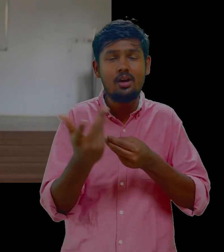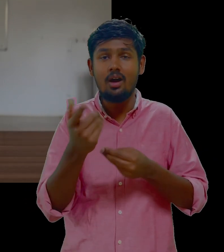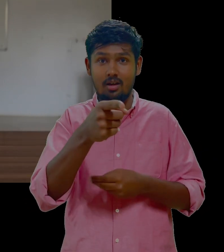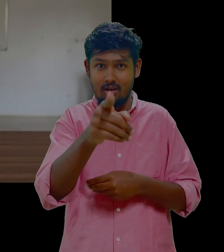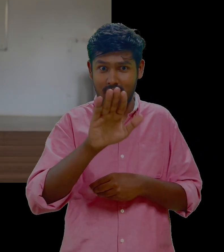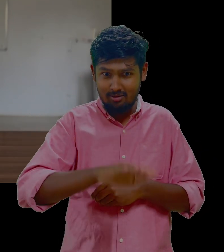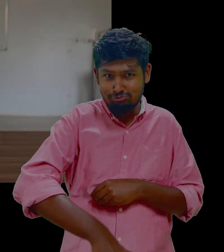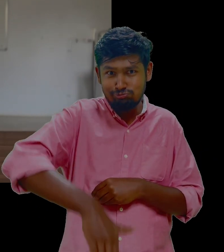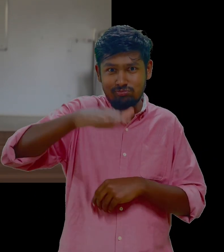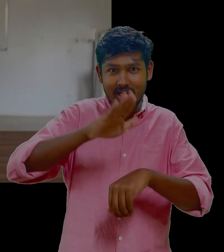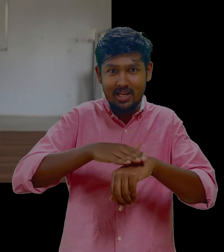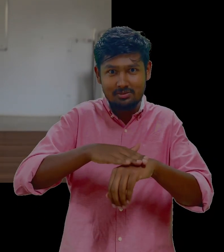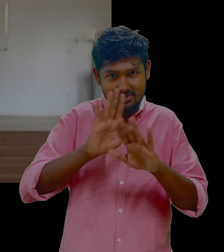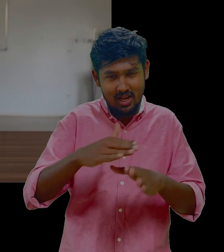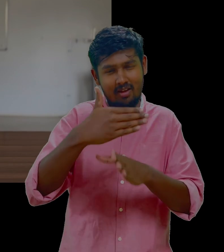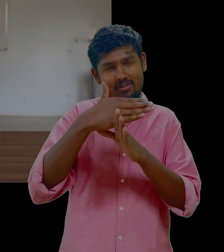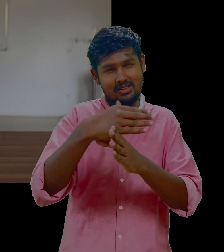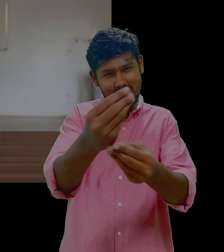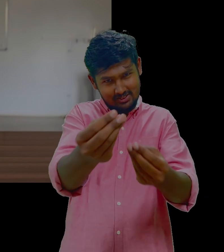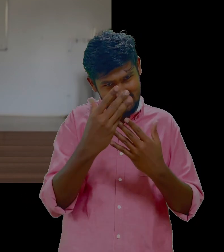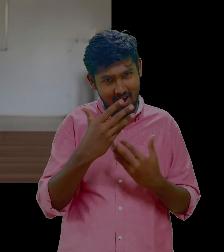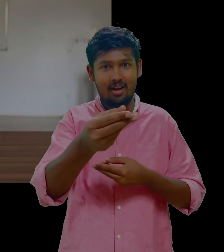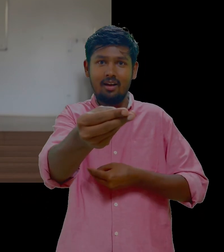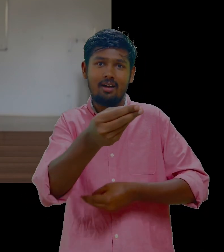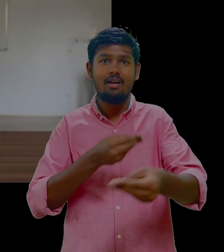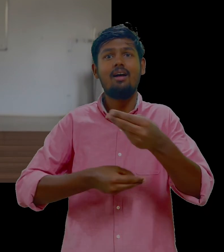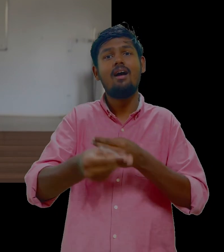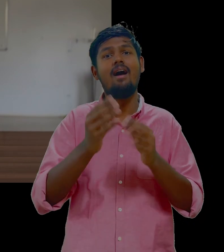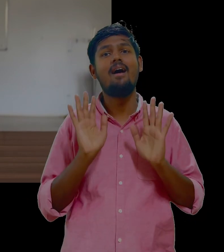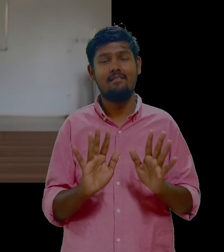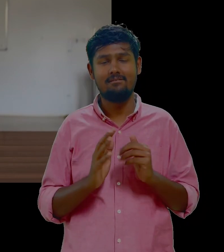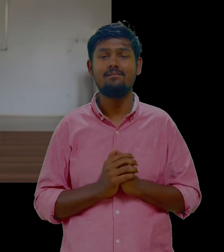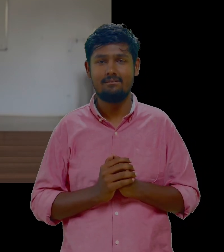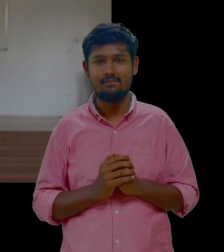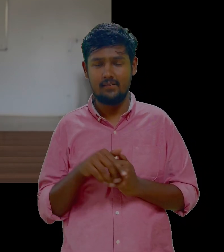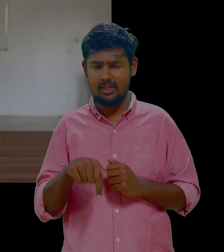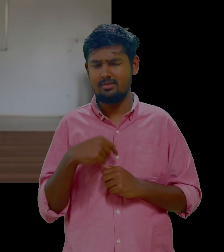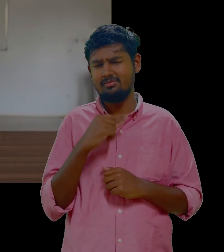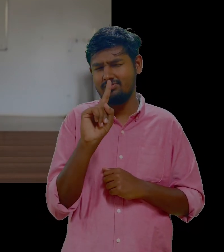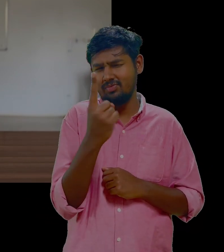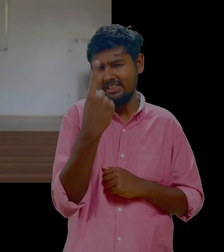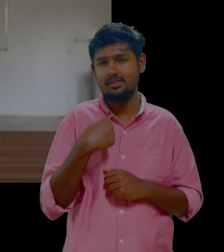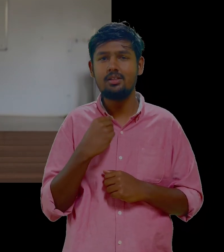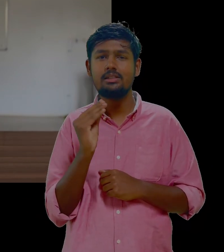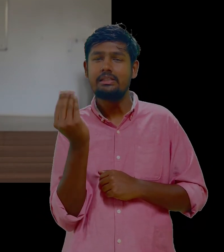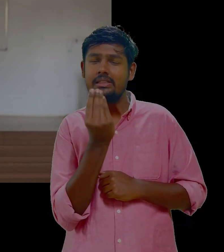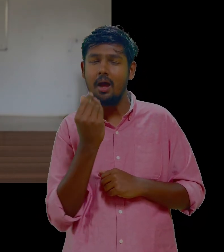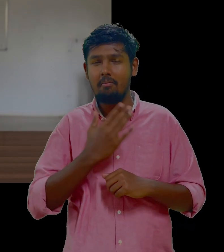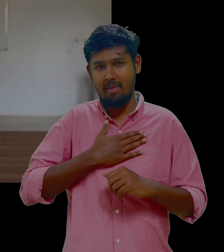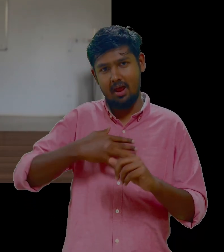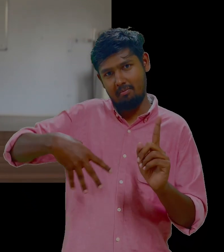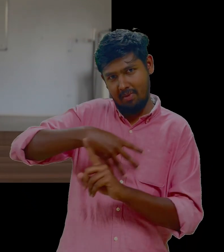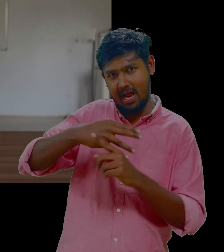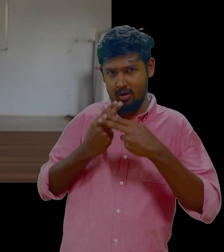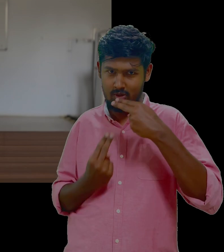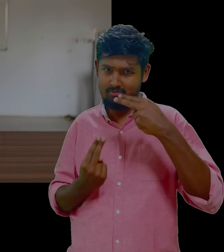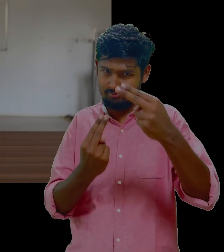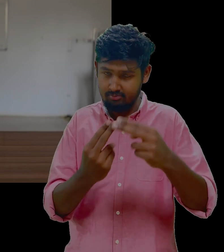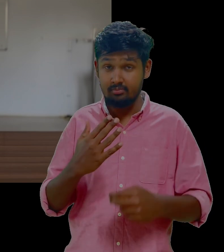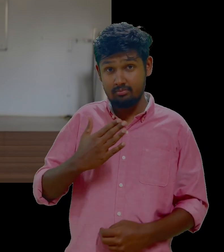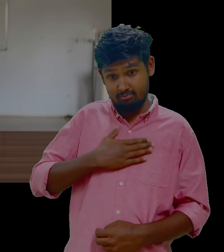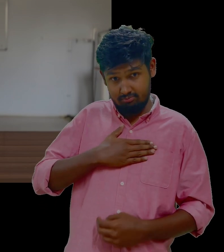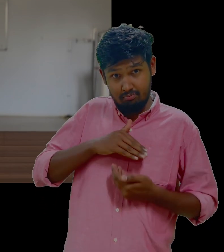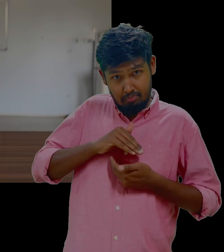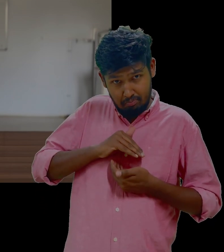own experiences based on what you hear from my journey. So to give you a little background about me,